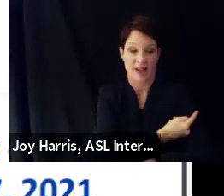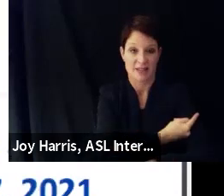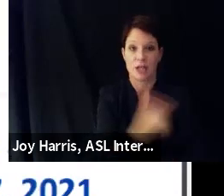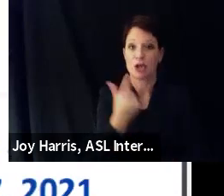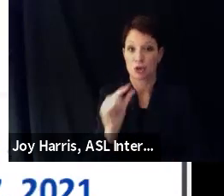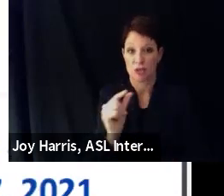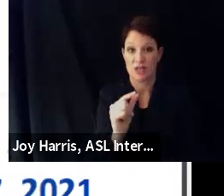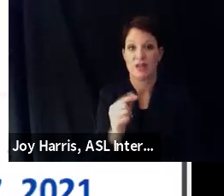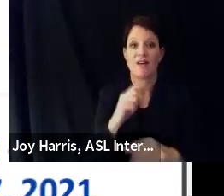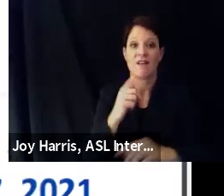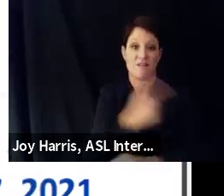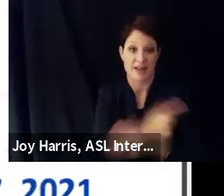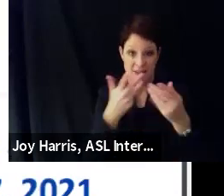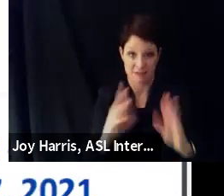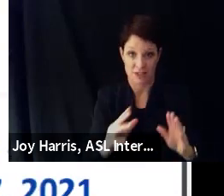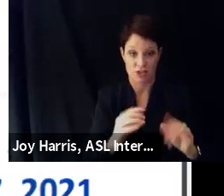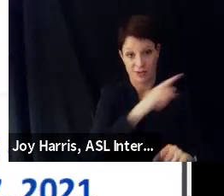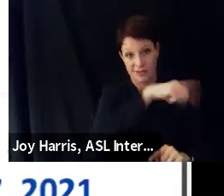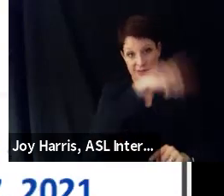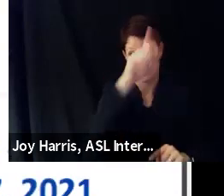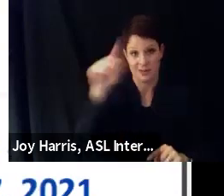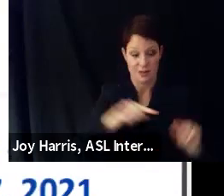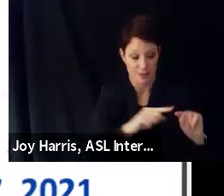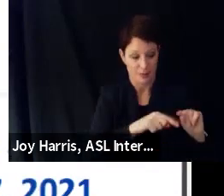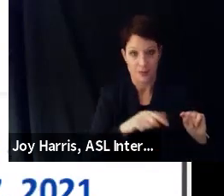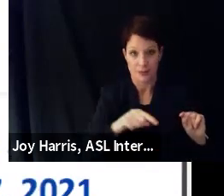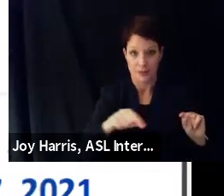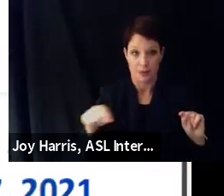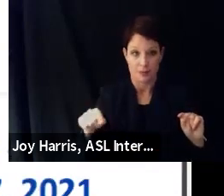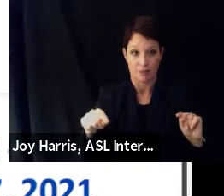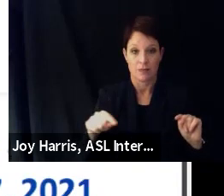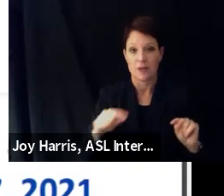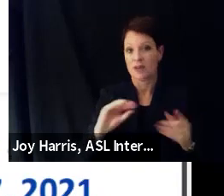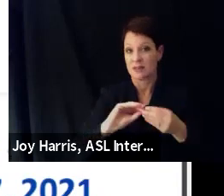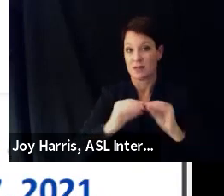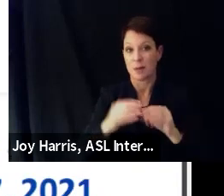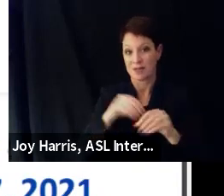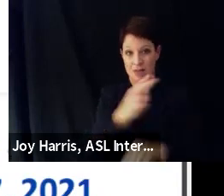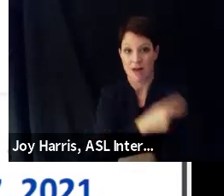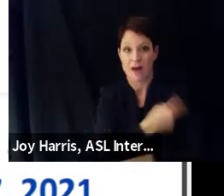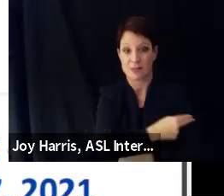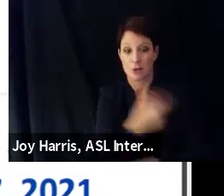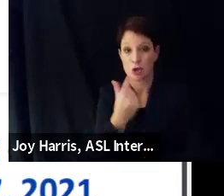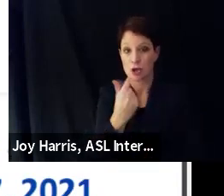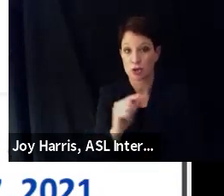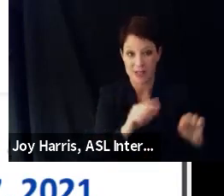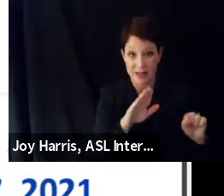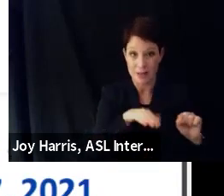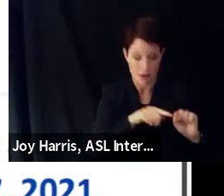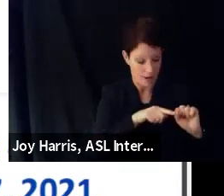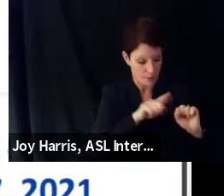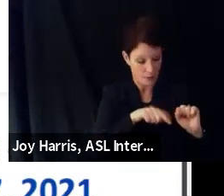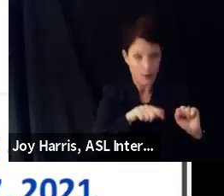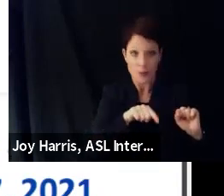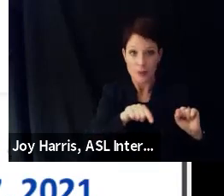vaccinated people. And these are rates of hospitalization. So those green lines down at the bottom are